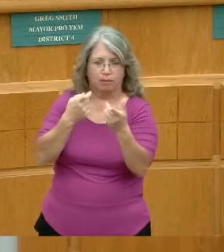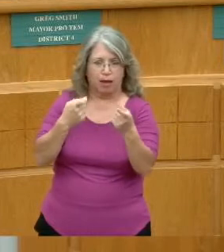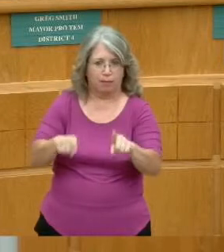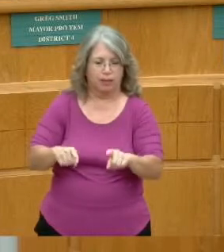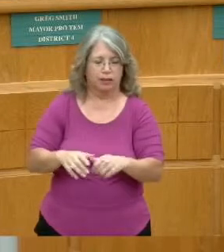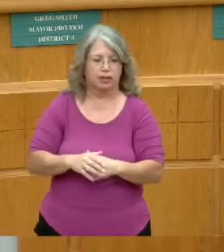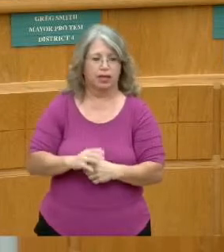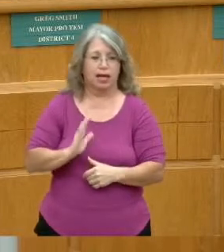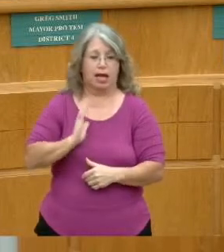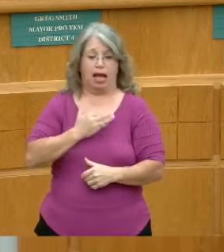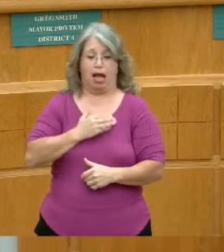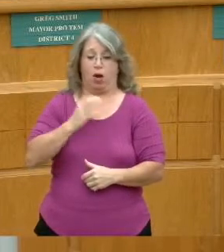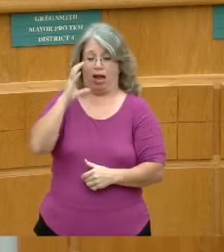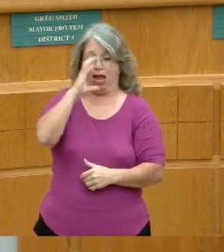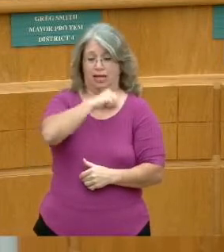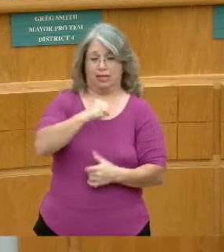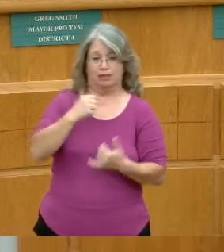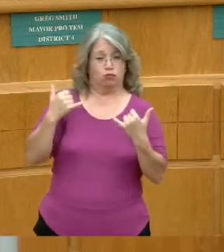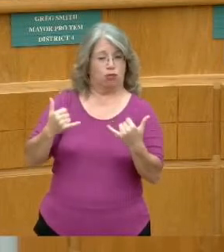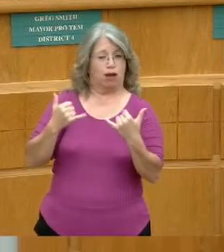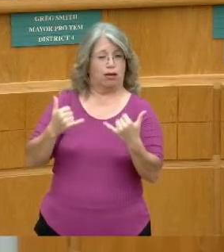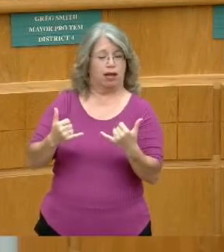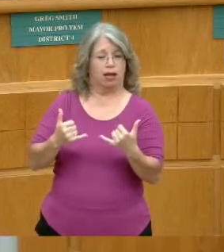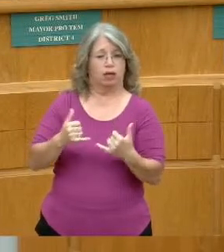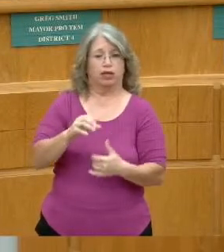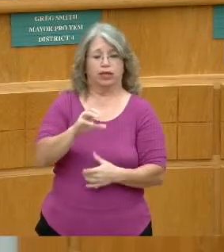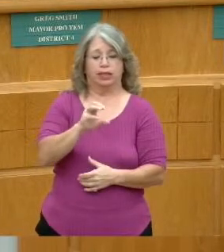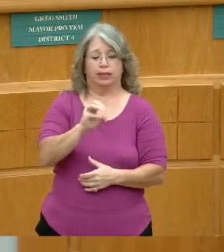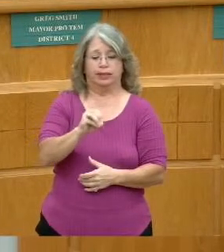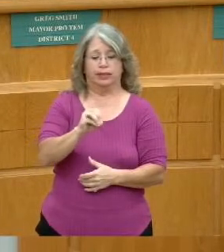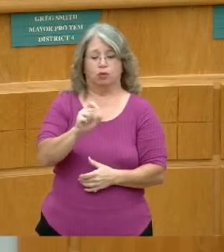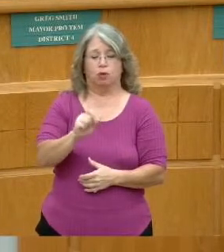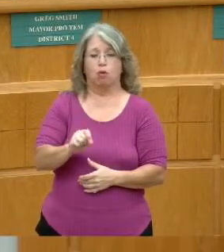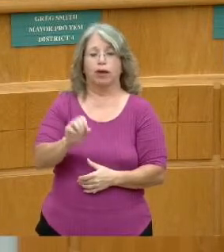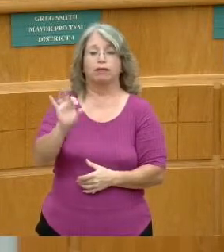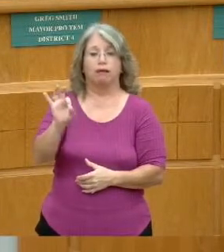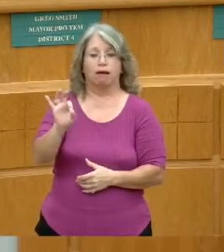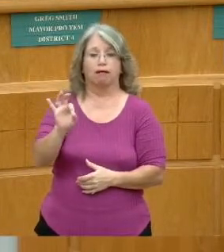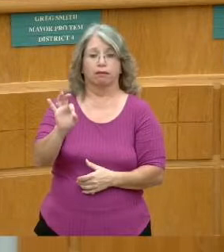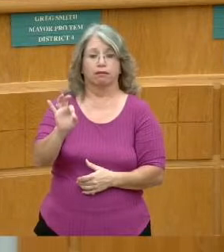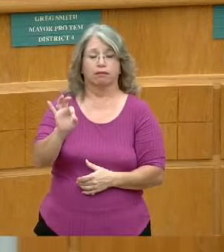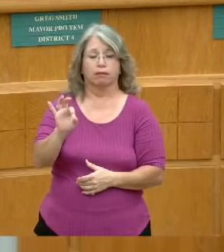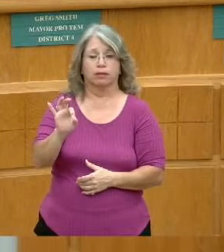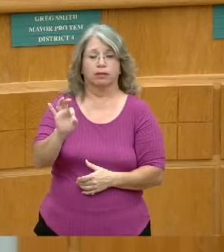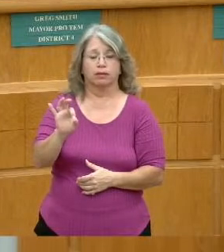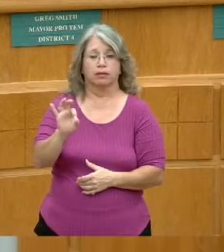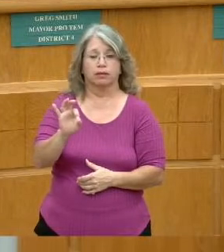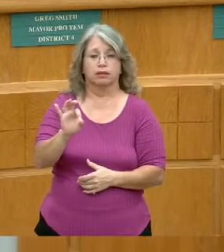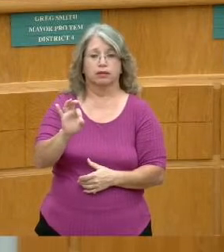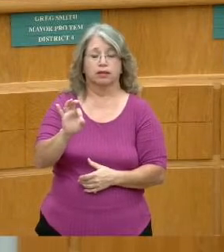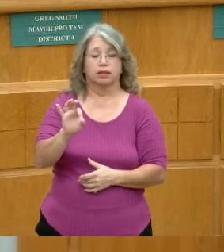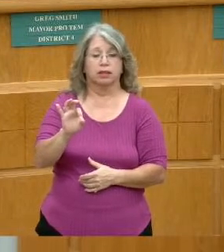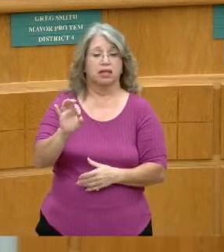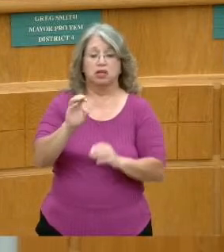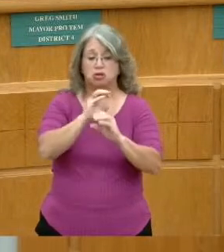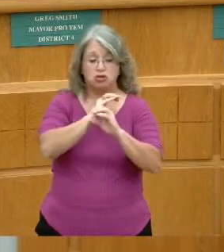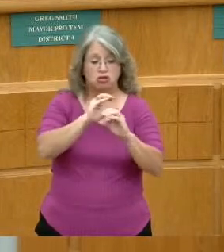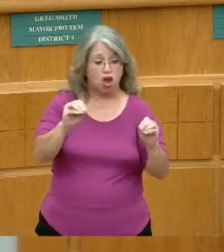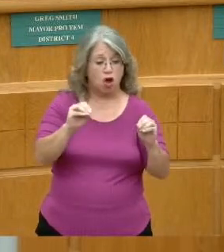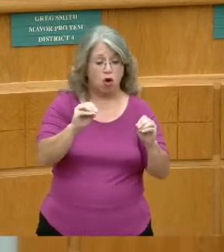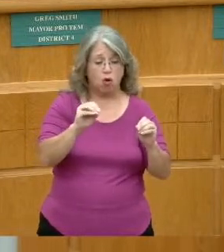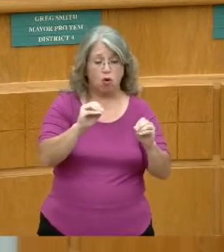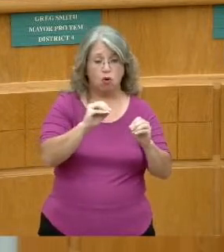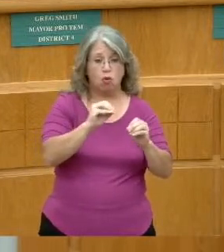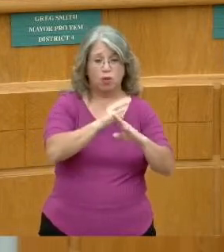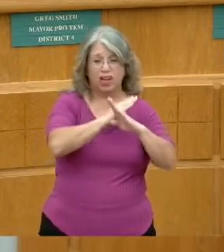right now of the present transmission rate is 0.9. Now, without interventions, 2.7. Our estimate